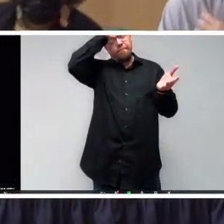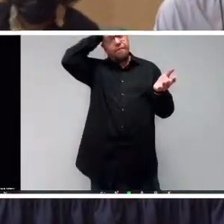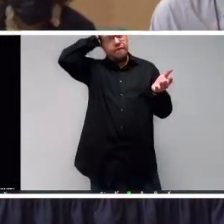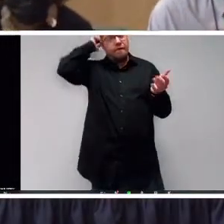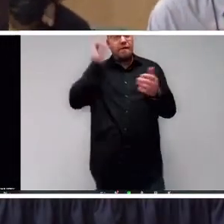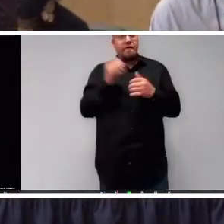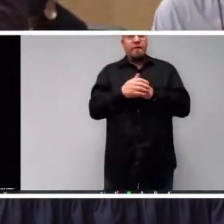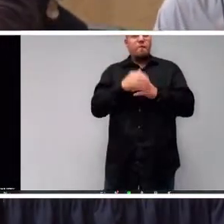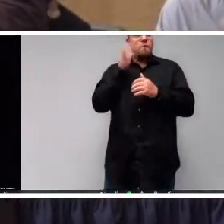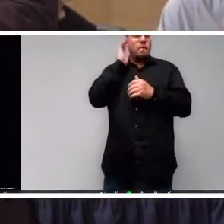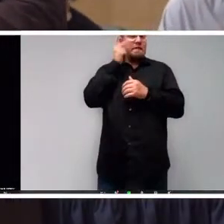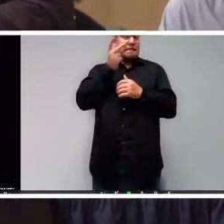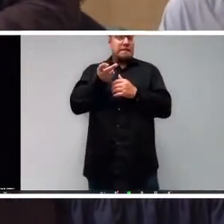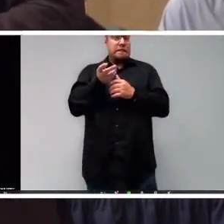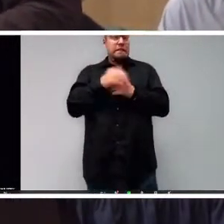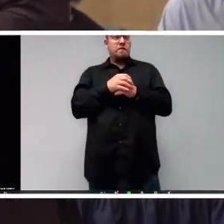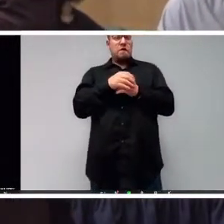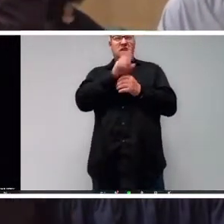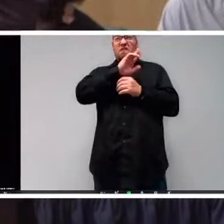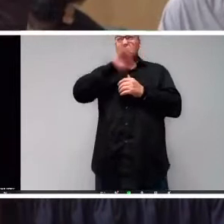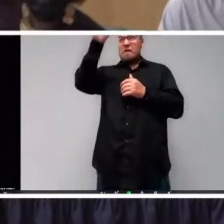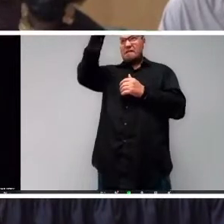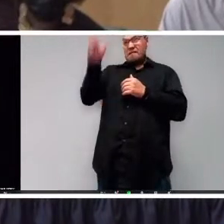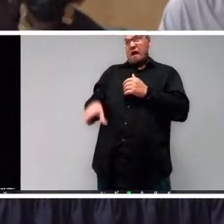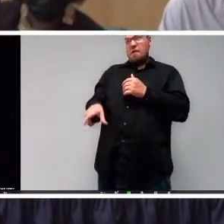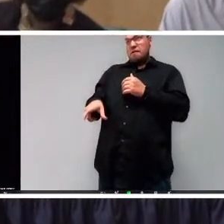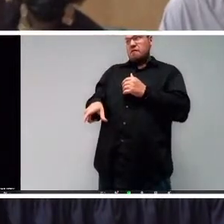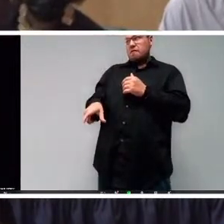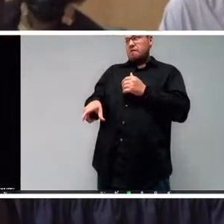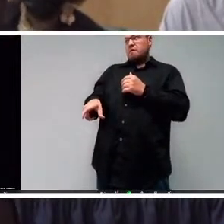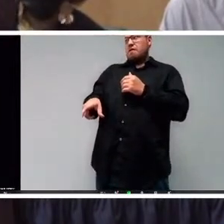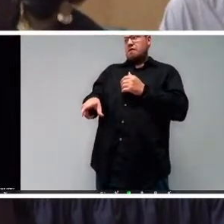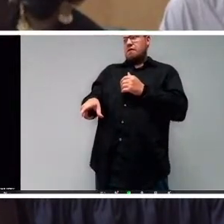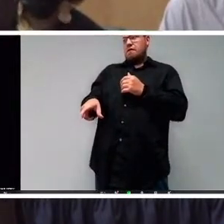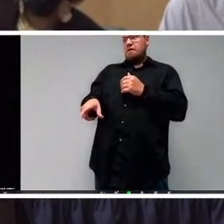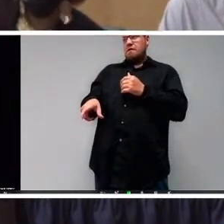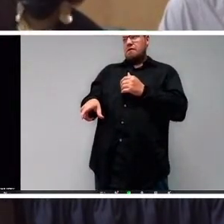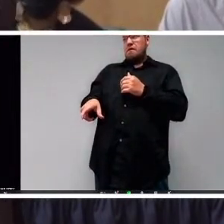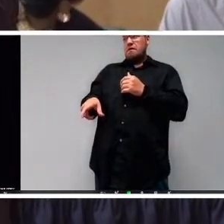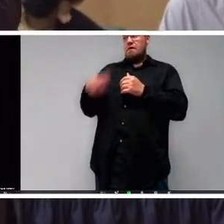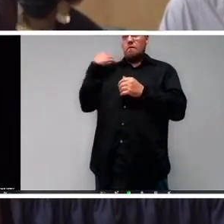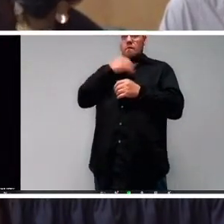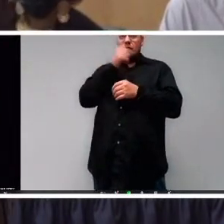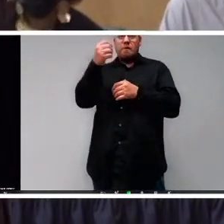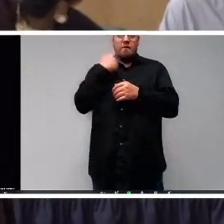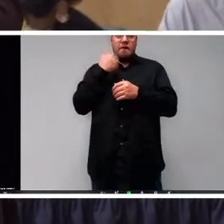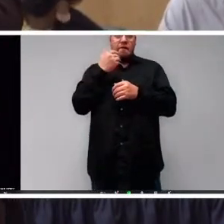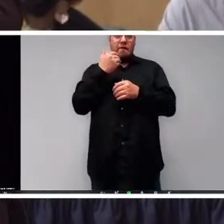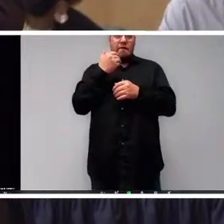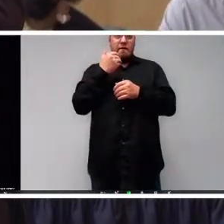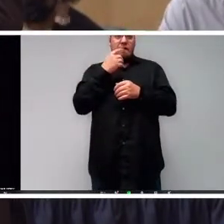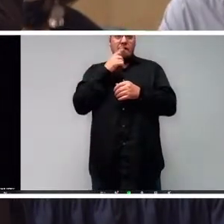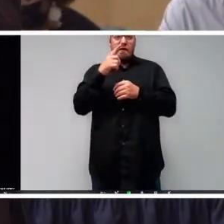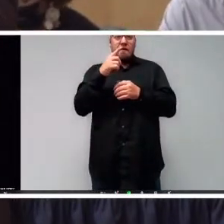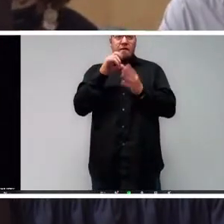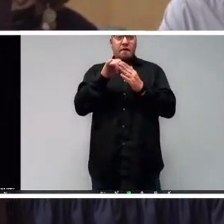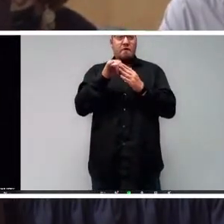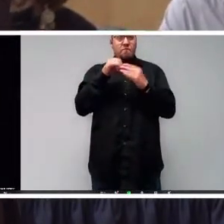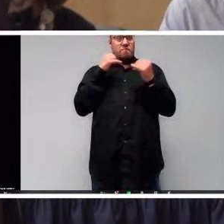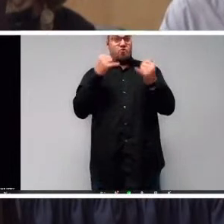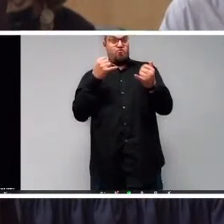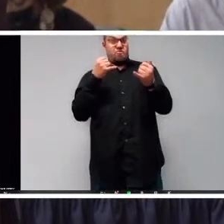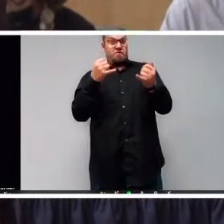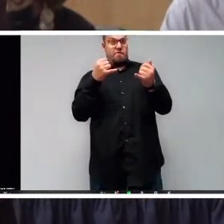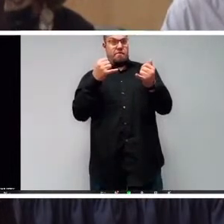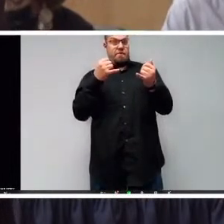You'll see on the right side, we don't actually have the up-to-date version of this. This is